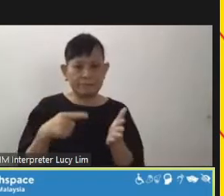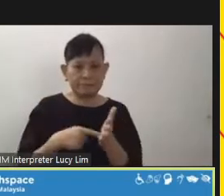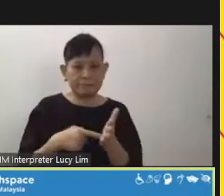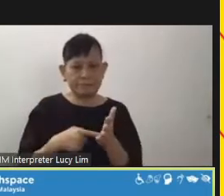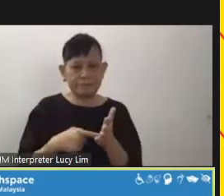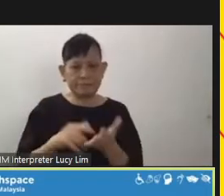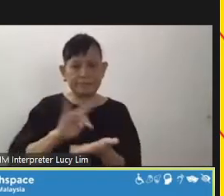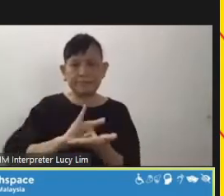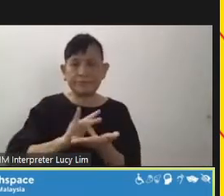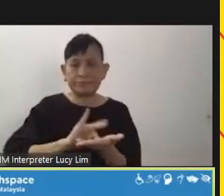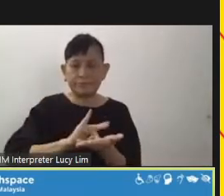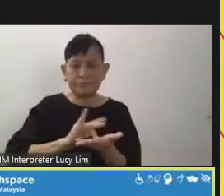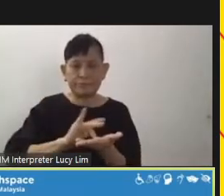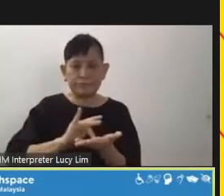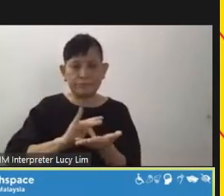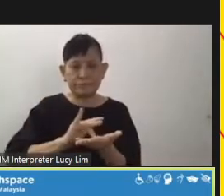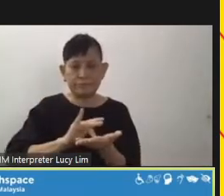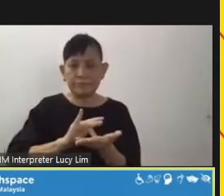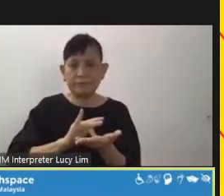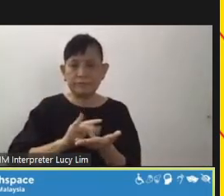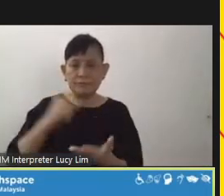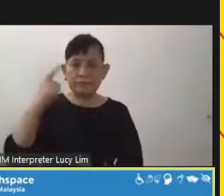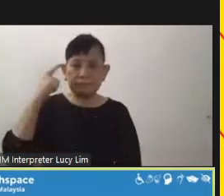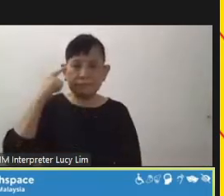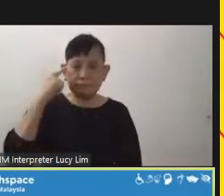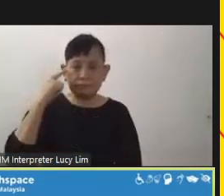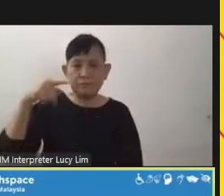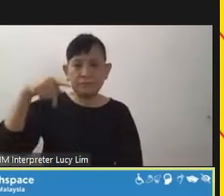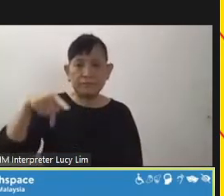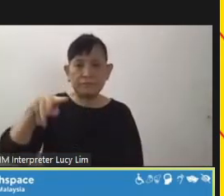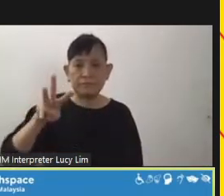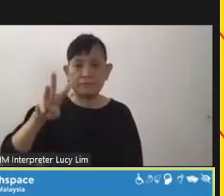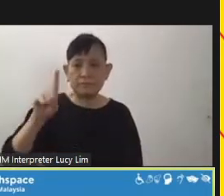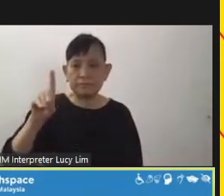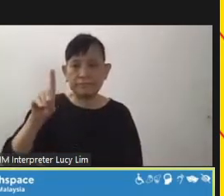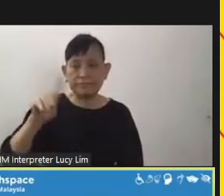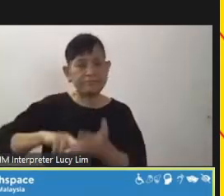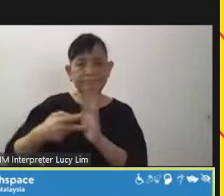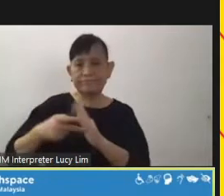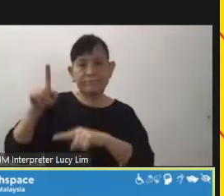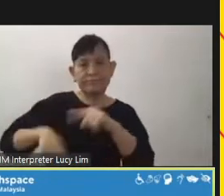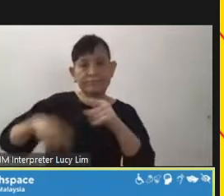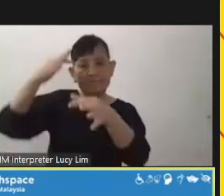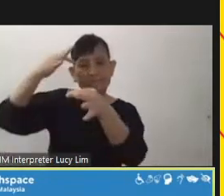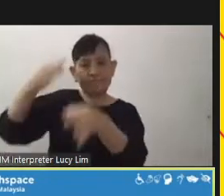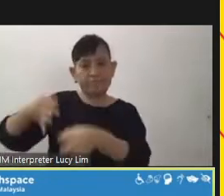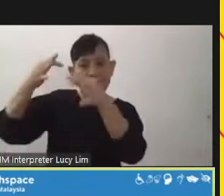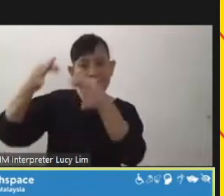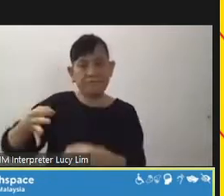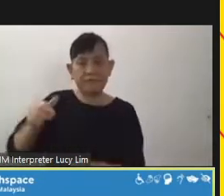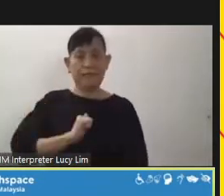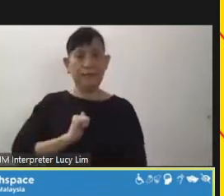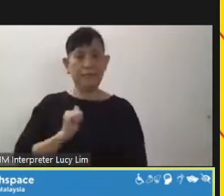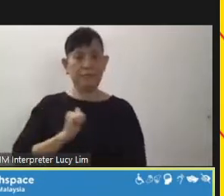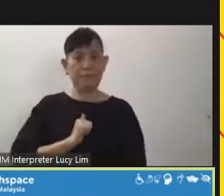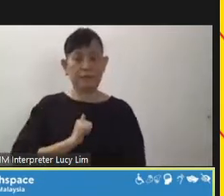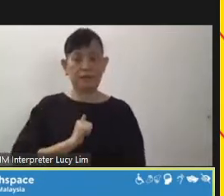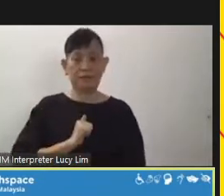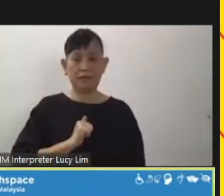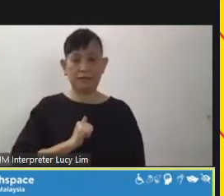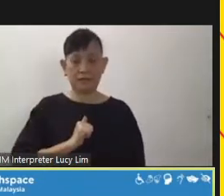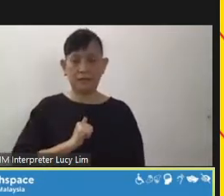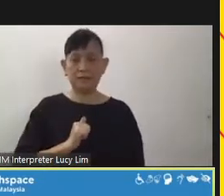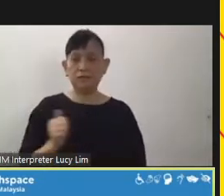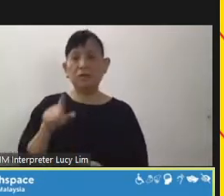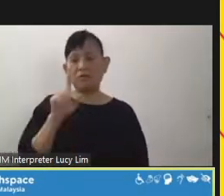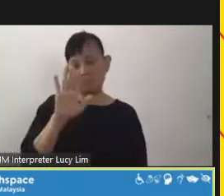medical practitioner thought that PWDs cannot make their own decisions. So I have to ask their caregiver. One